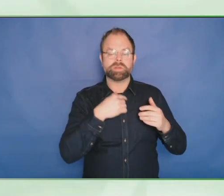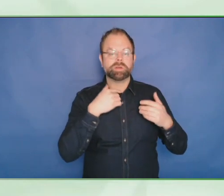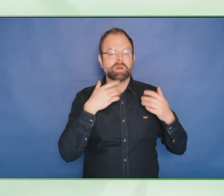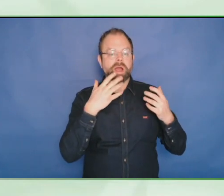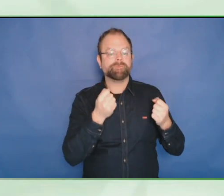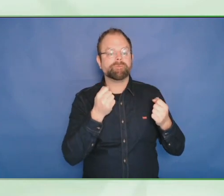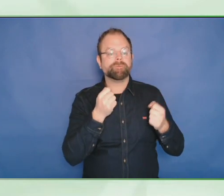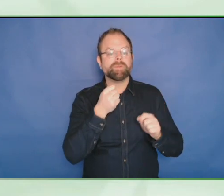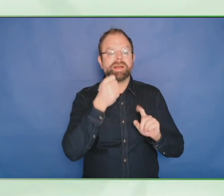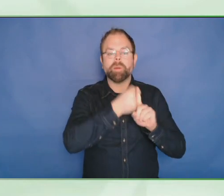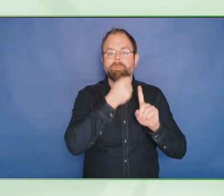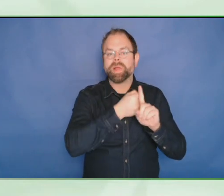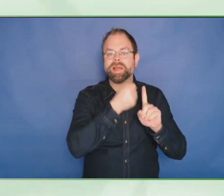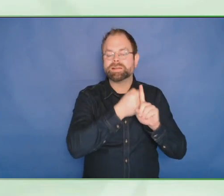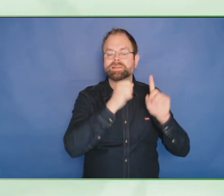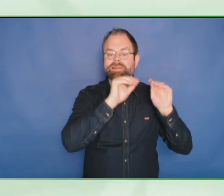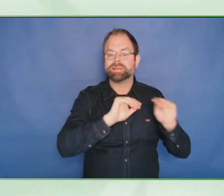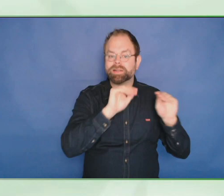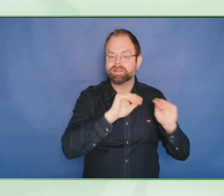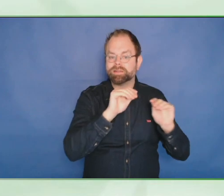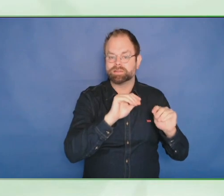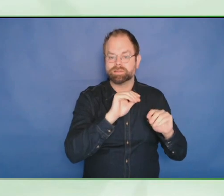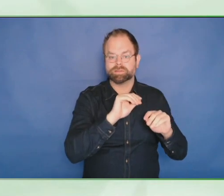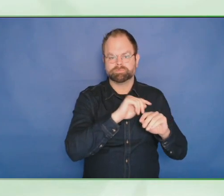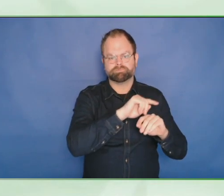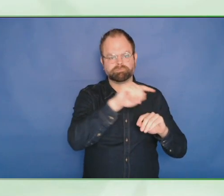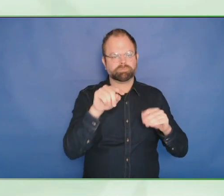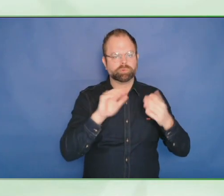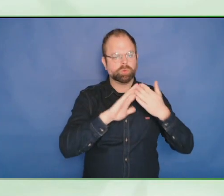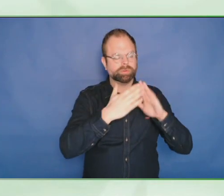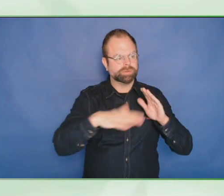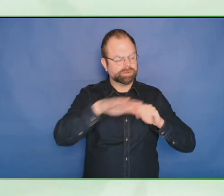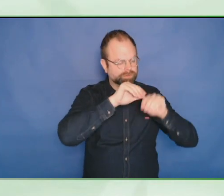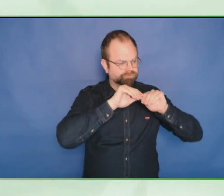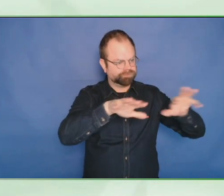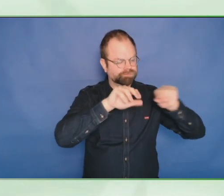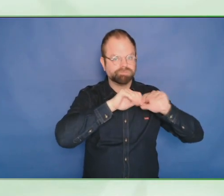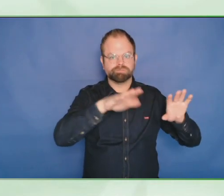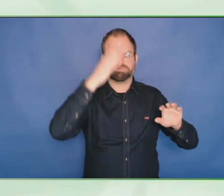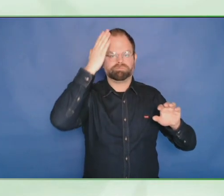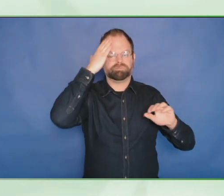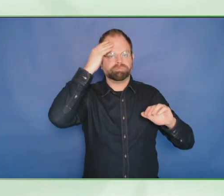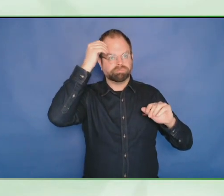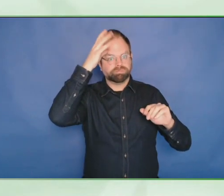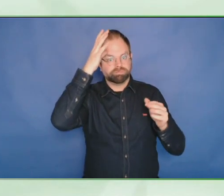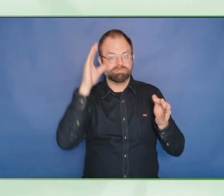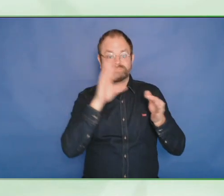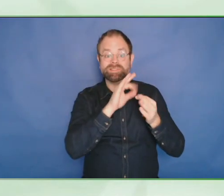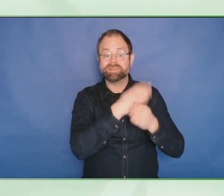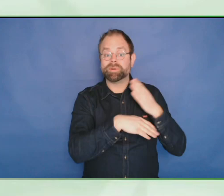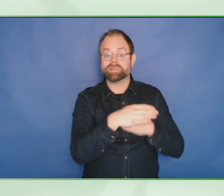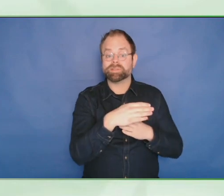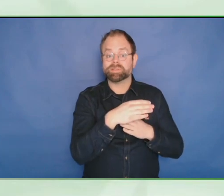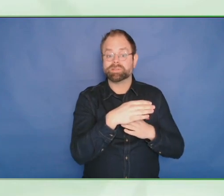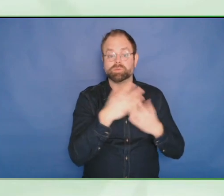So regarding our project, of course, we after the first phase of our project, we have got many